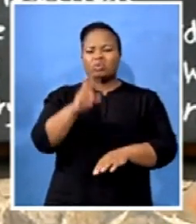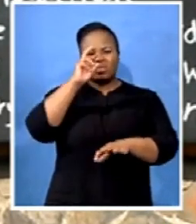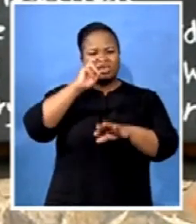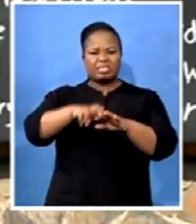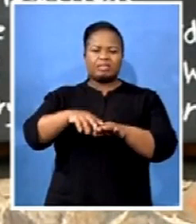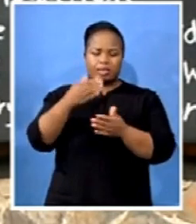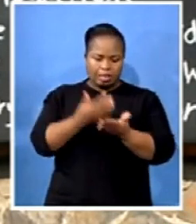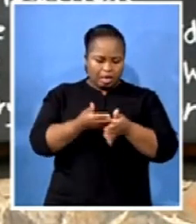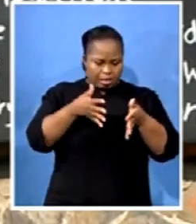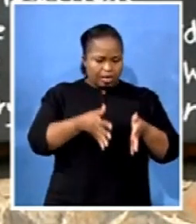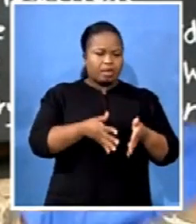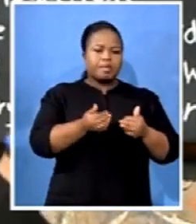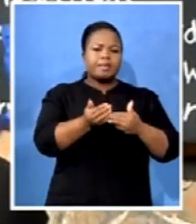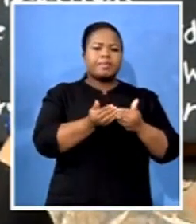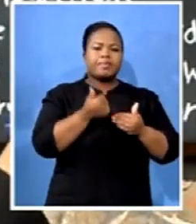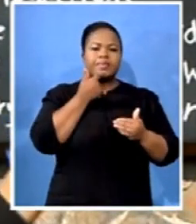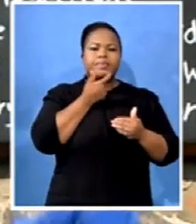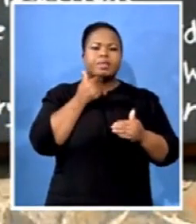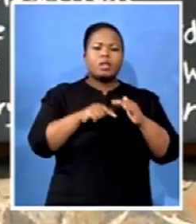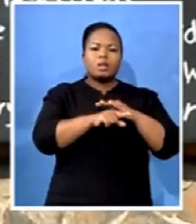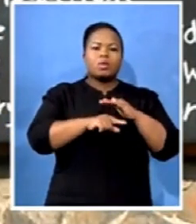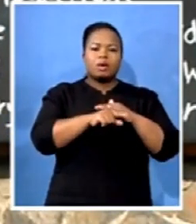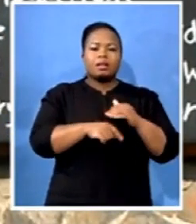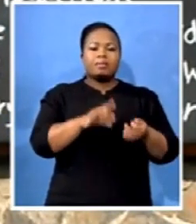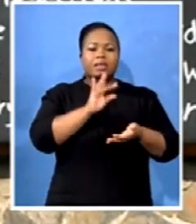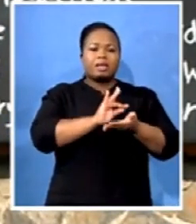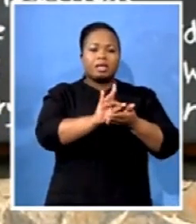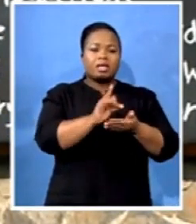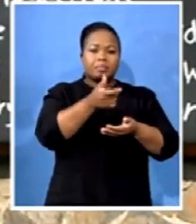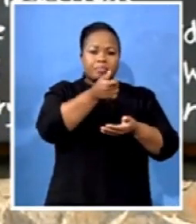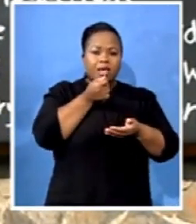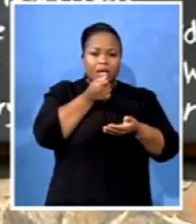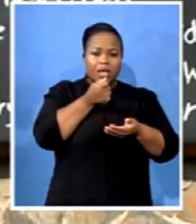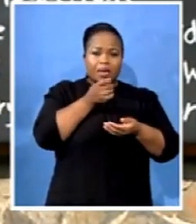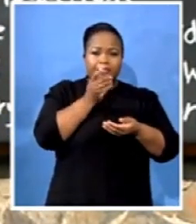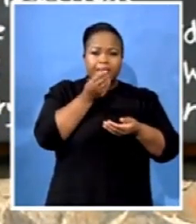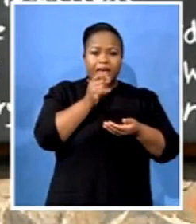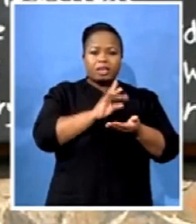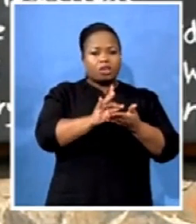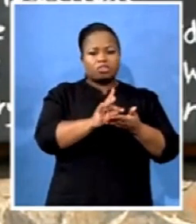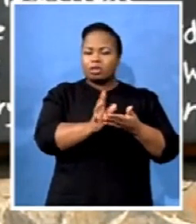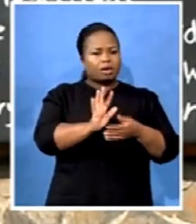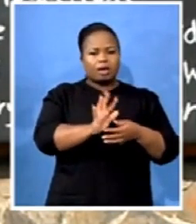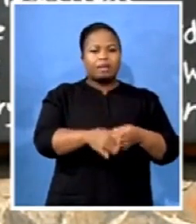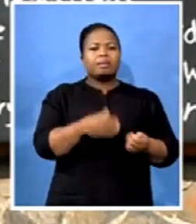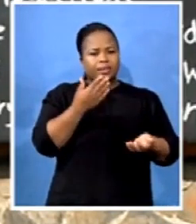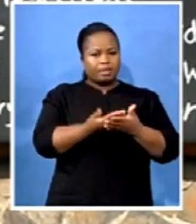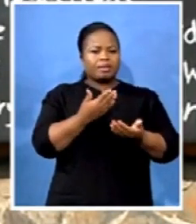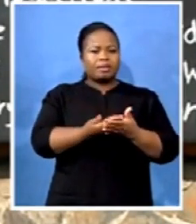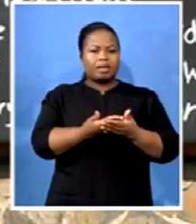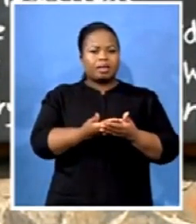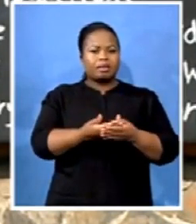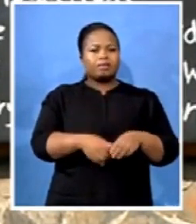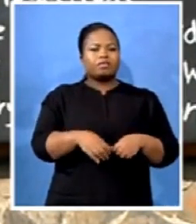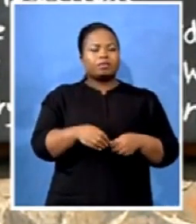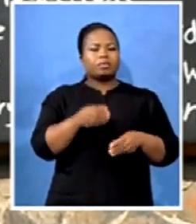get cash out of a local dealership like this, but also to exchange for goods. Instead of getting cash, they can